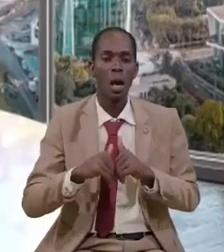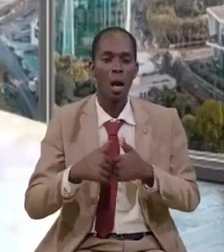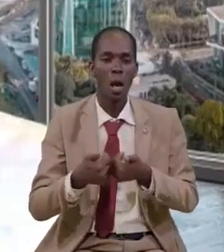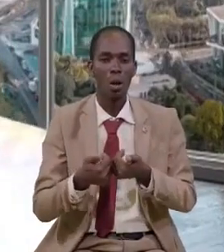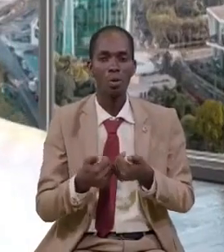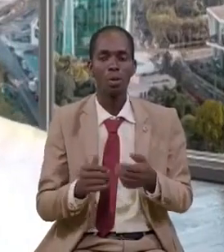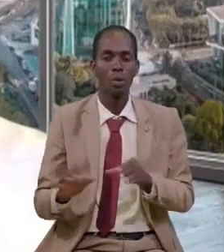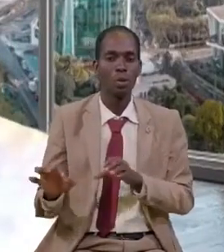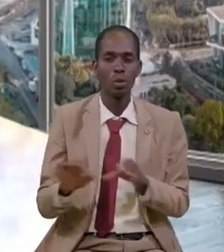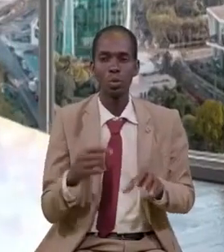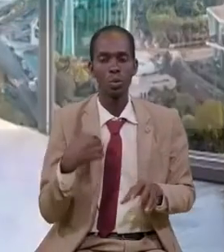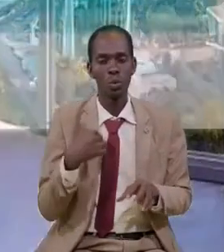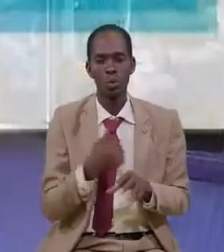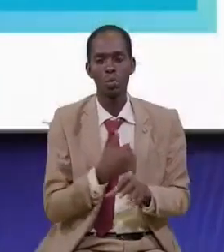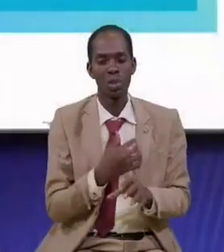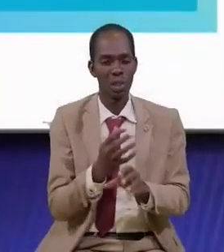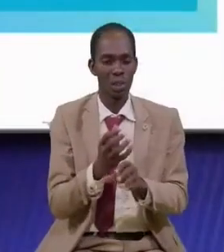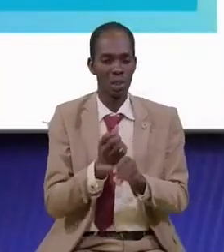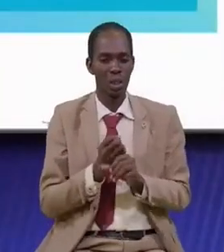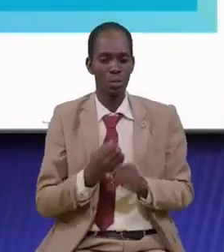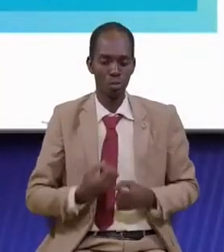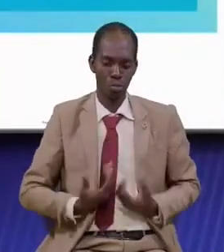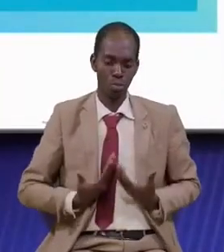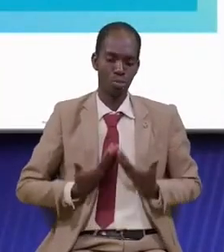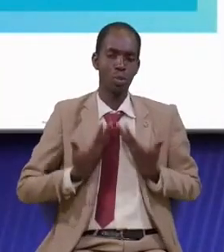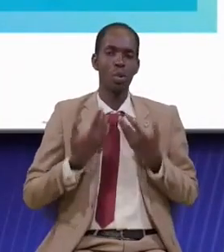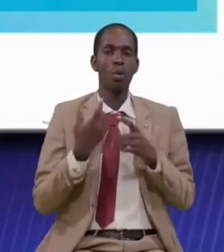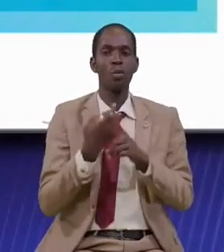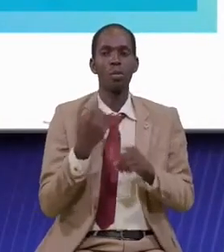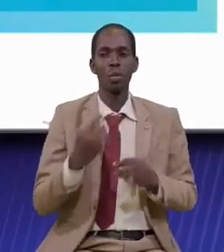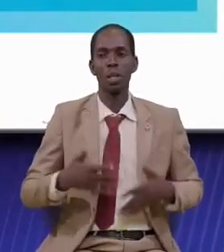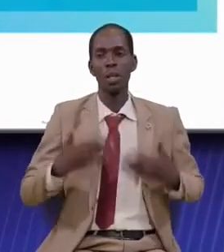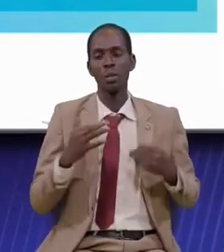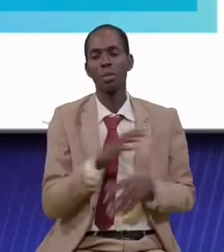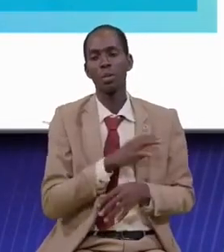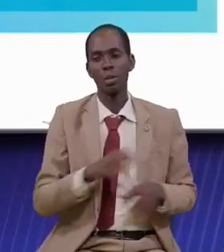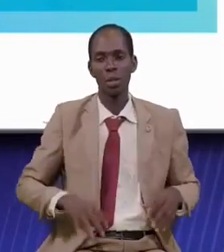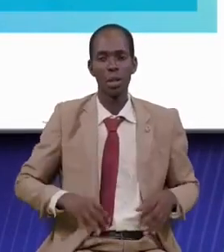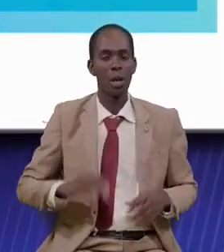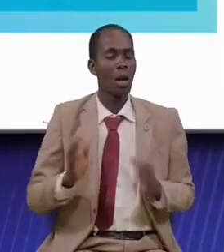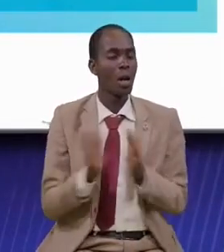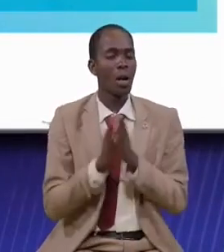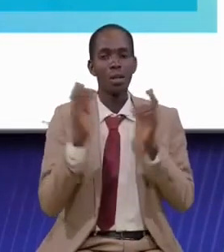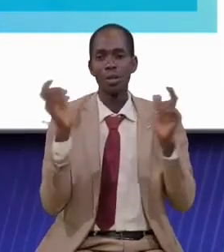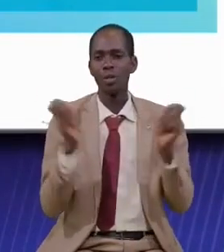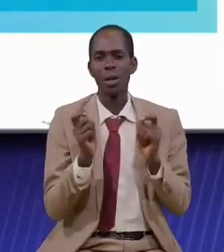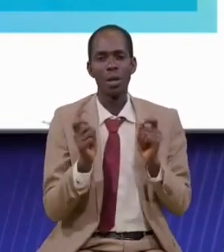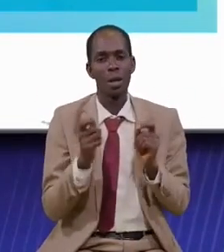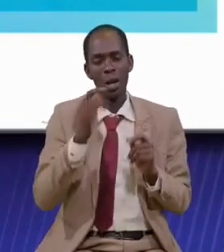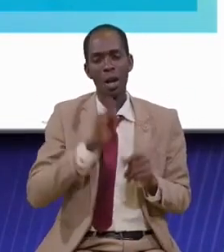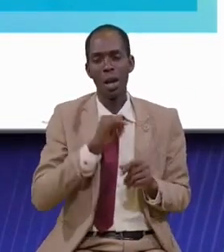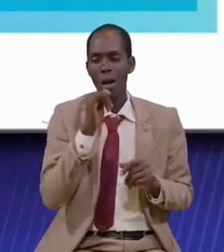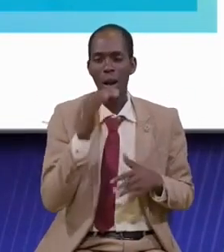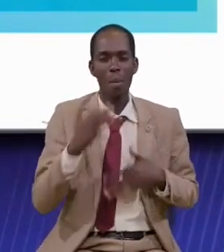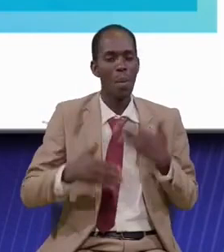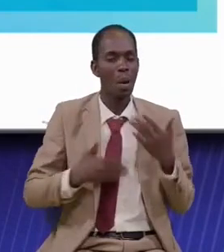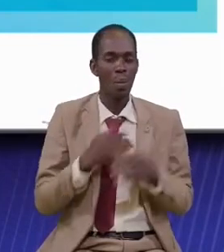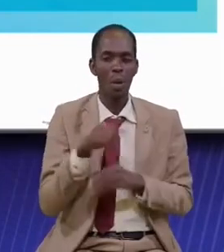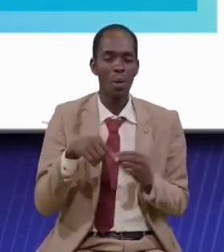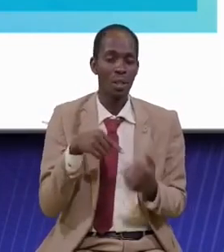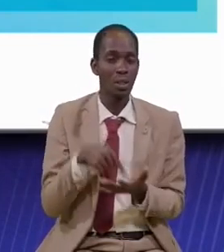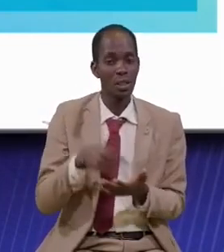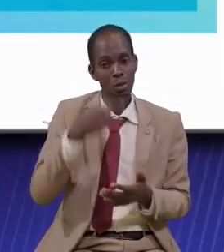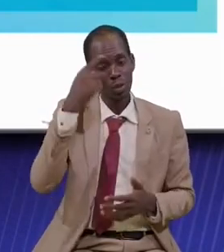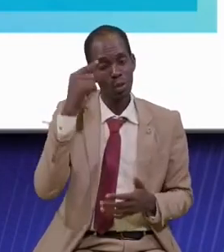inspiration from the life of Christ? Hallelujah. I'm so excited about this point because that is where we